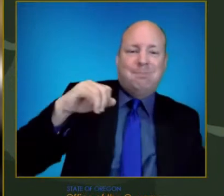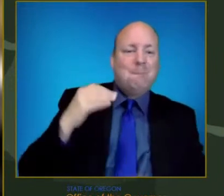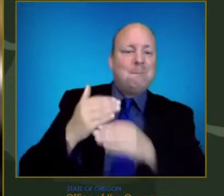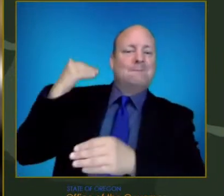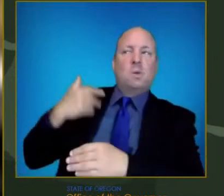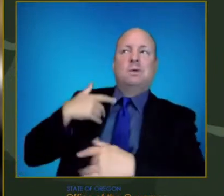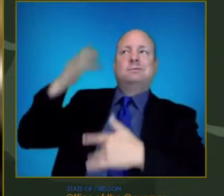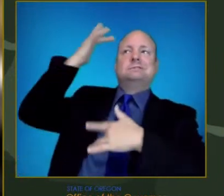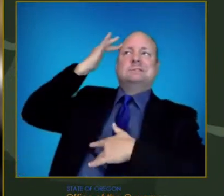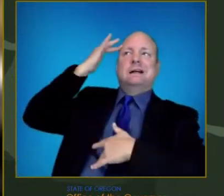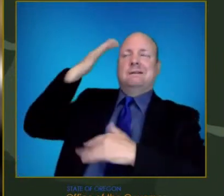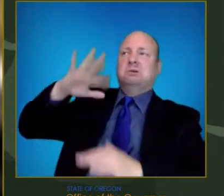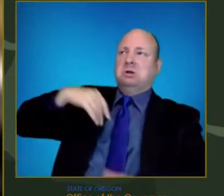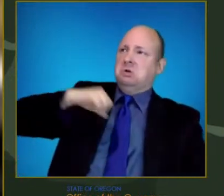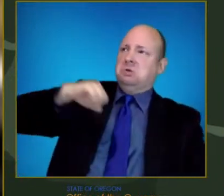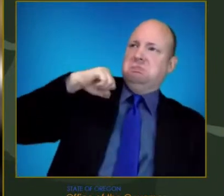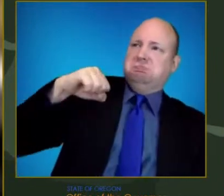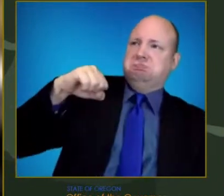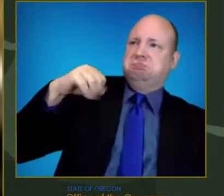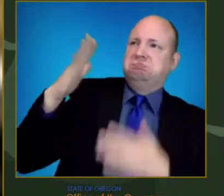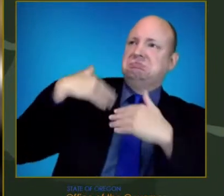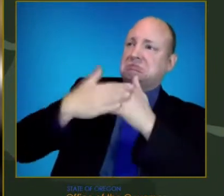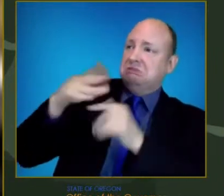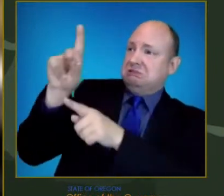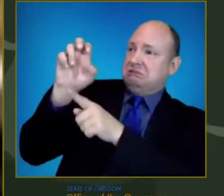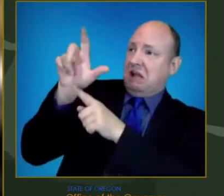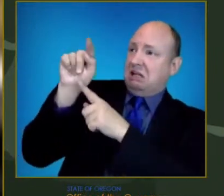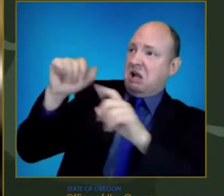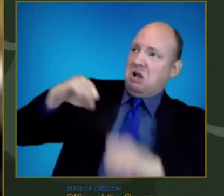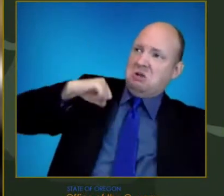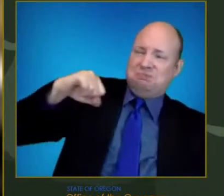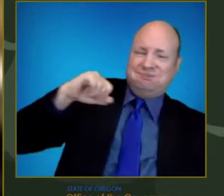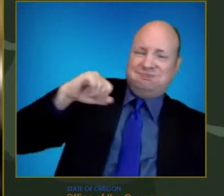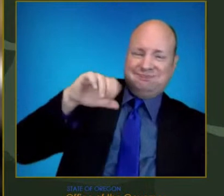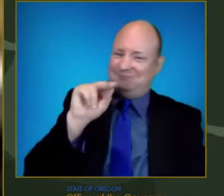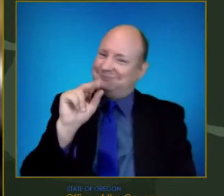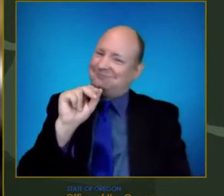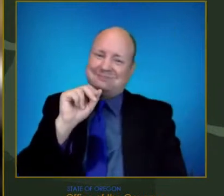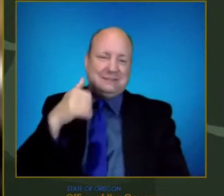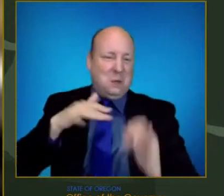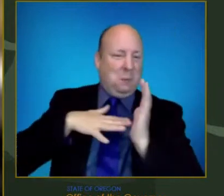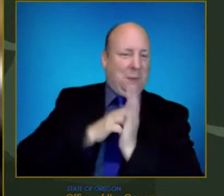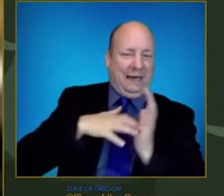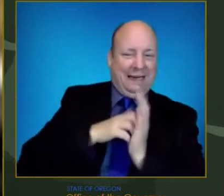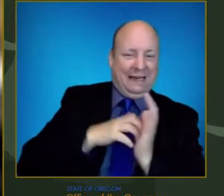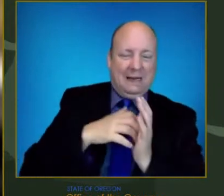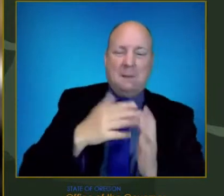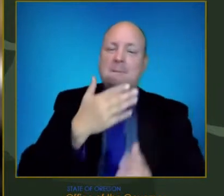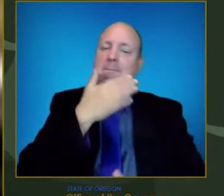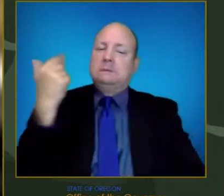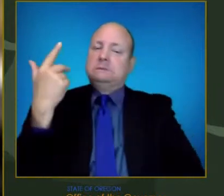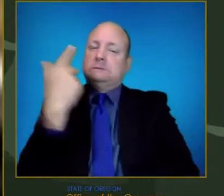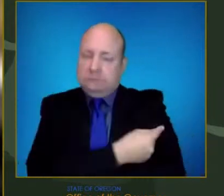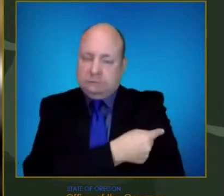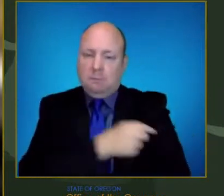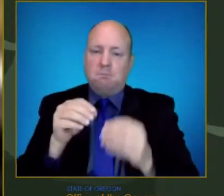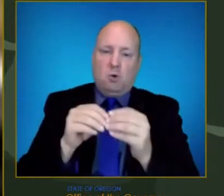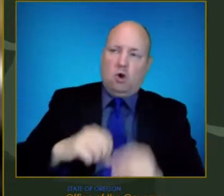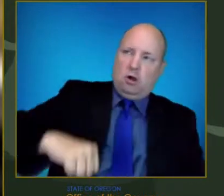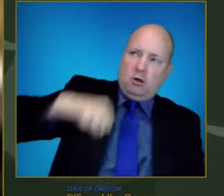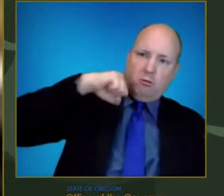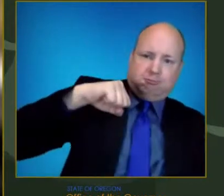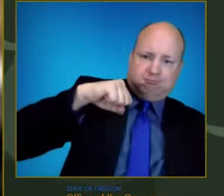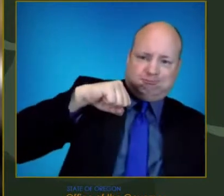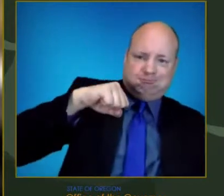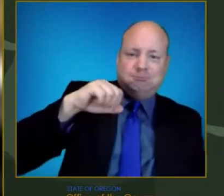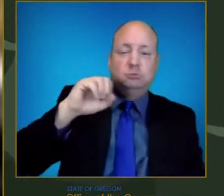been done in millions of people who have now gotten the vaccine worldwide, we know very well the level of immunity